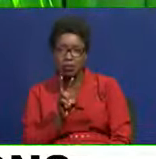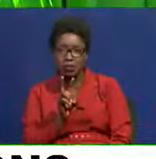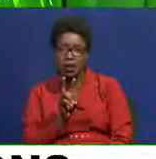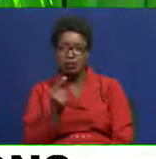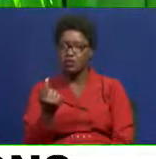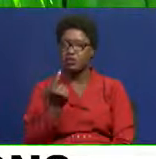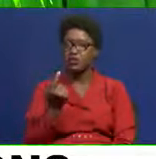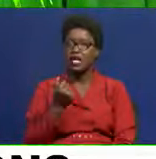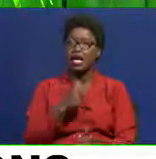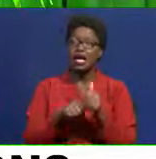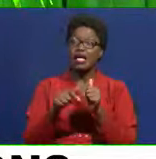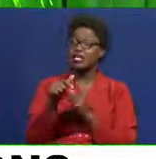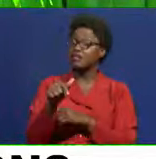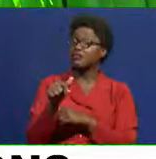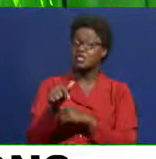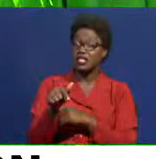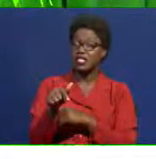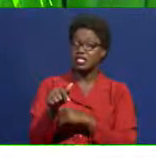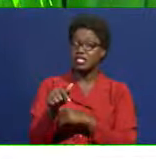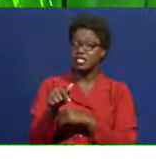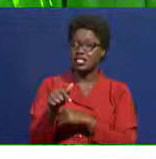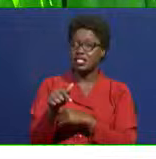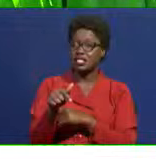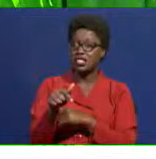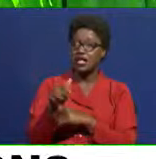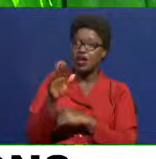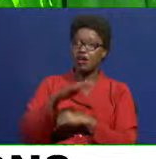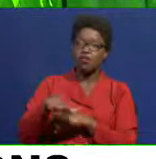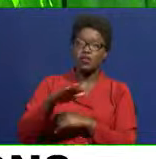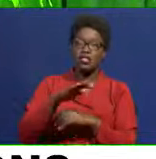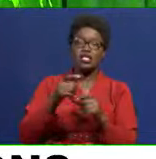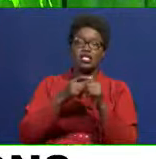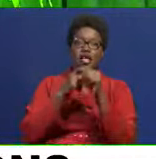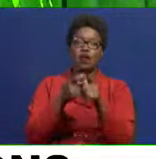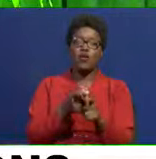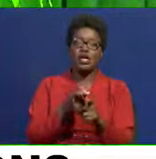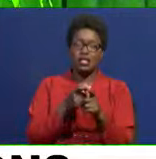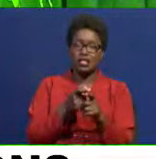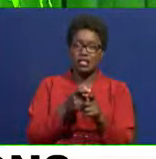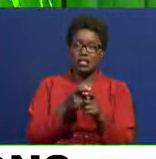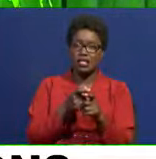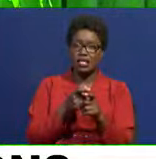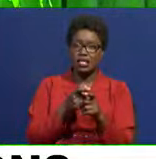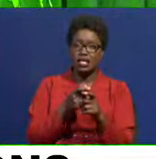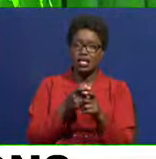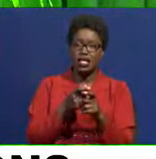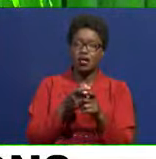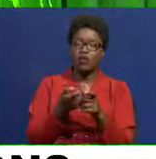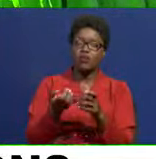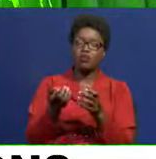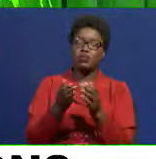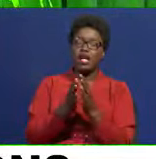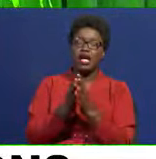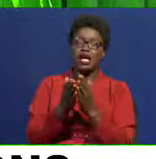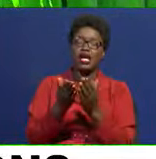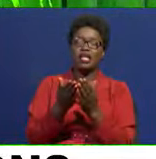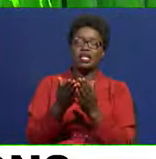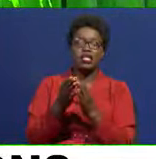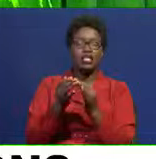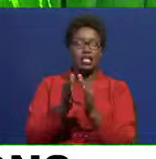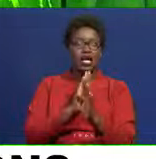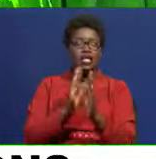activity of Mazingira Award will be aligned to our calendar of